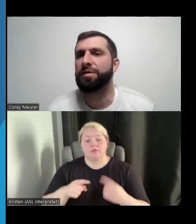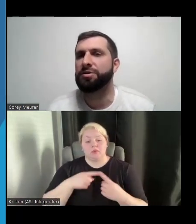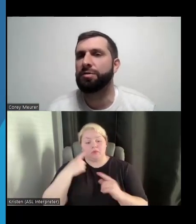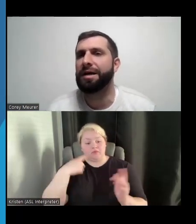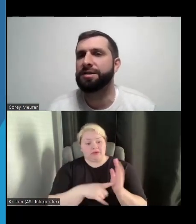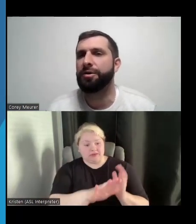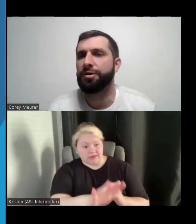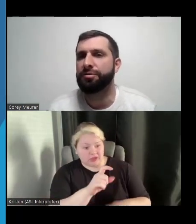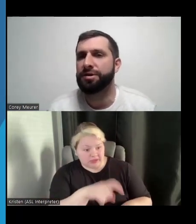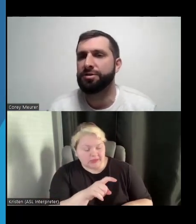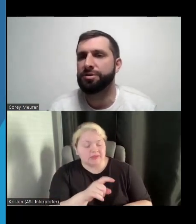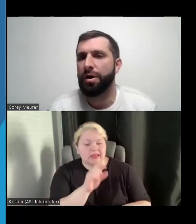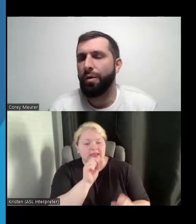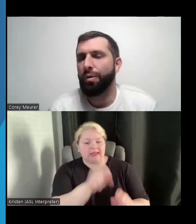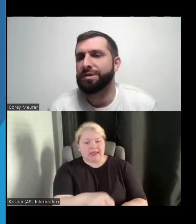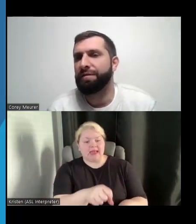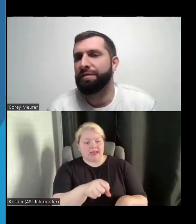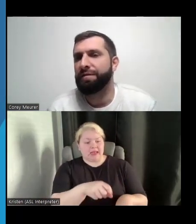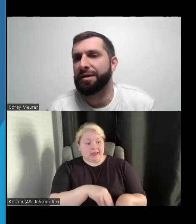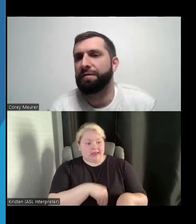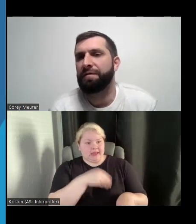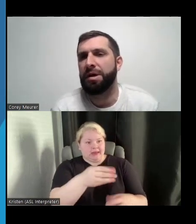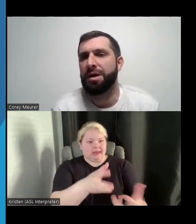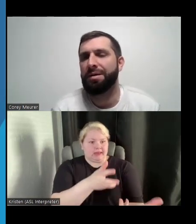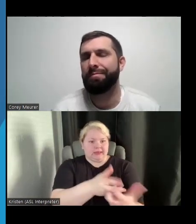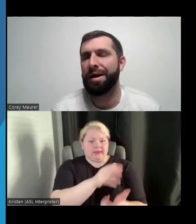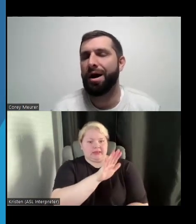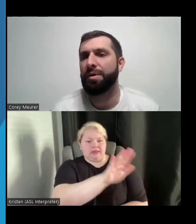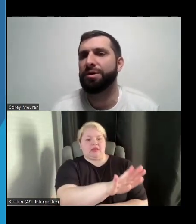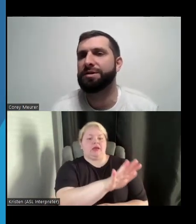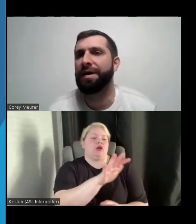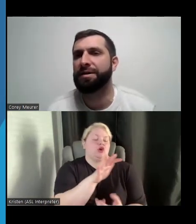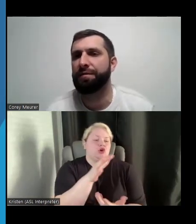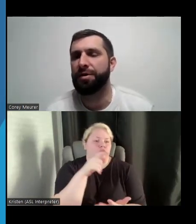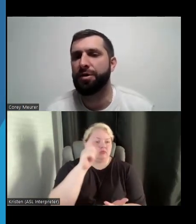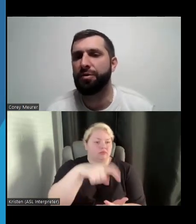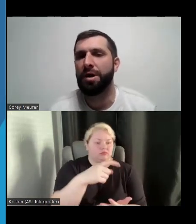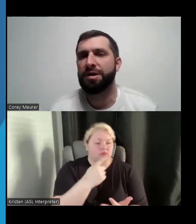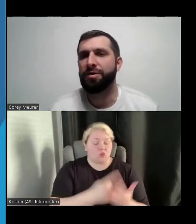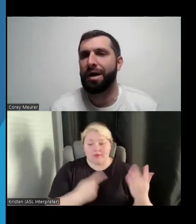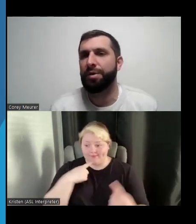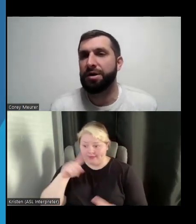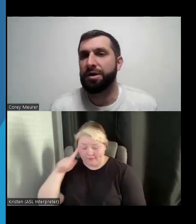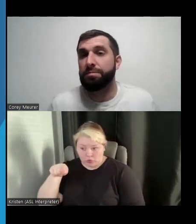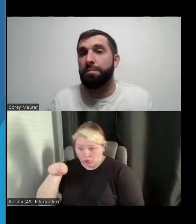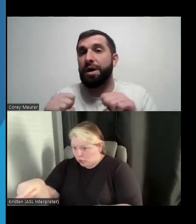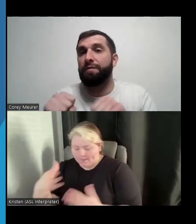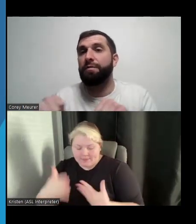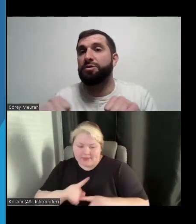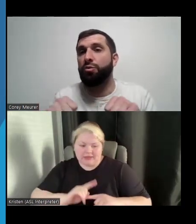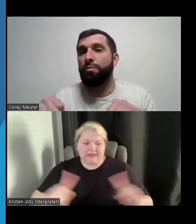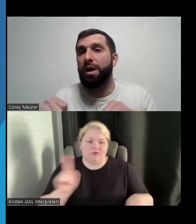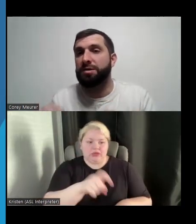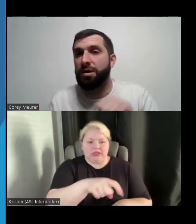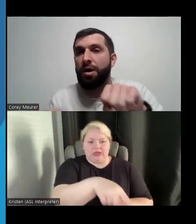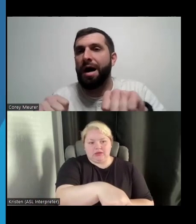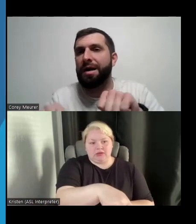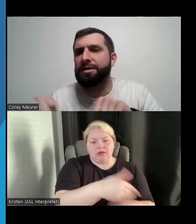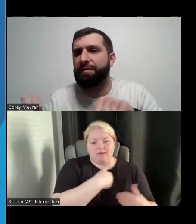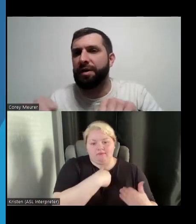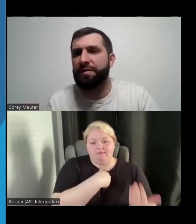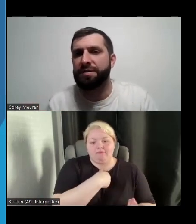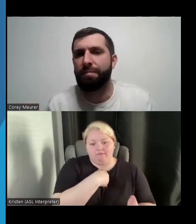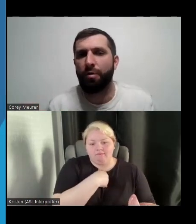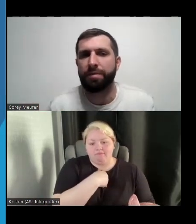want to individualize their usage. What's effective for me may not be what's effective for you. So how do we pick from the tool belt on